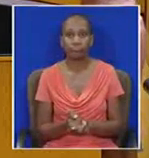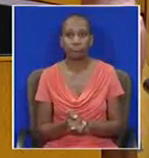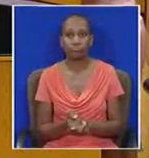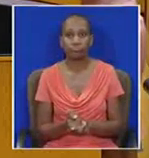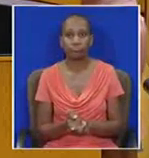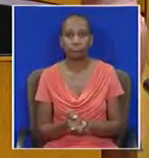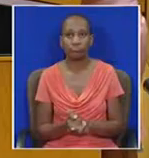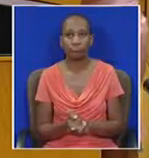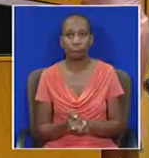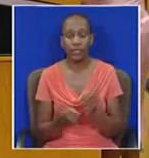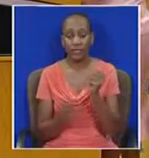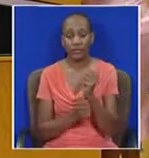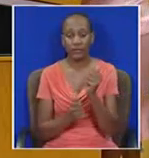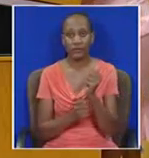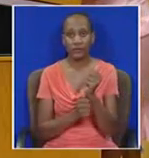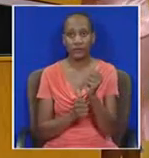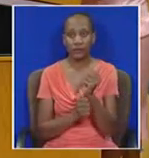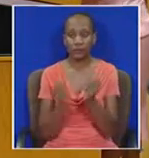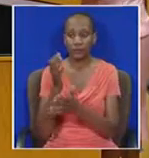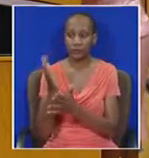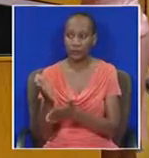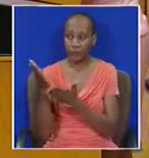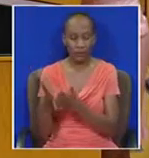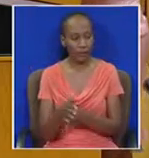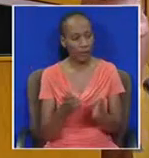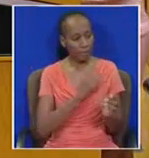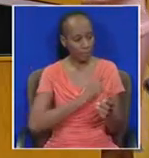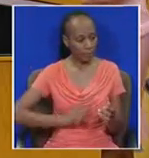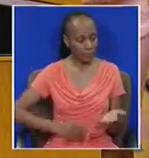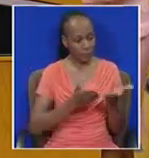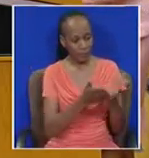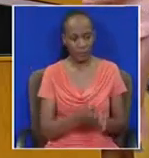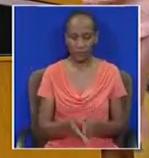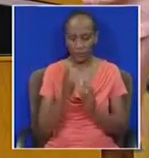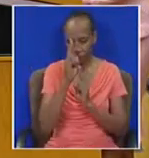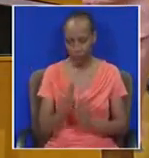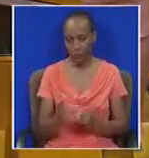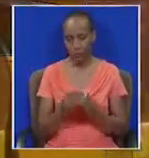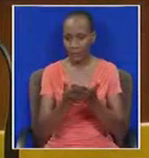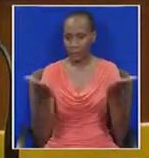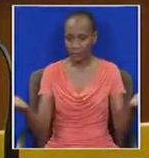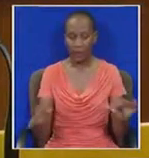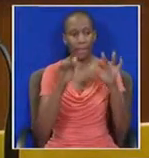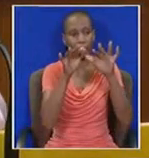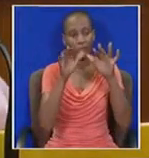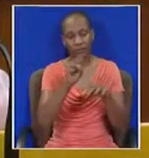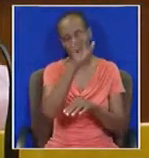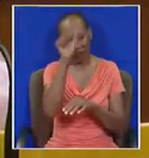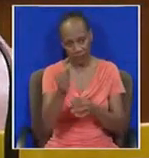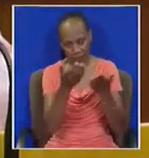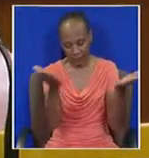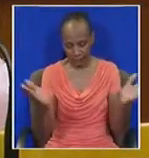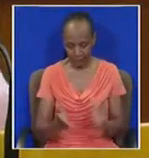Mr. Deputy Speaker, Mr. President, honourable members of this House, fellow South